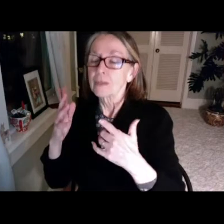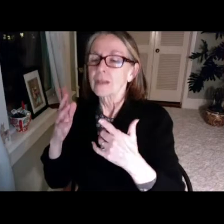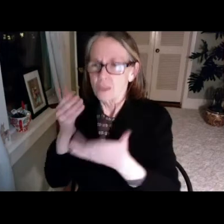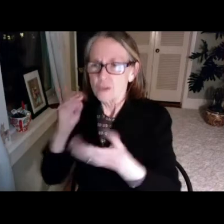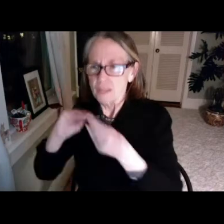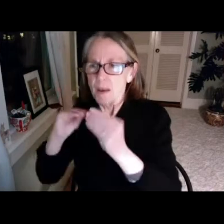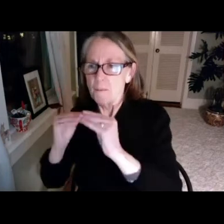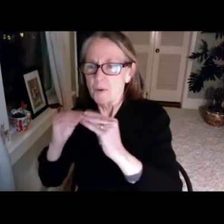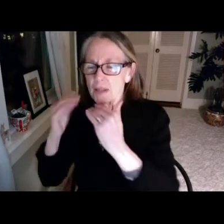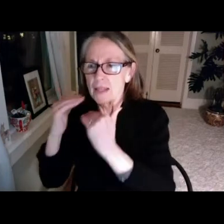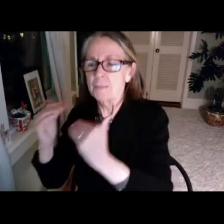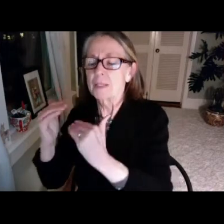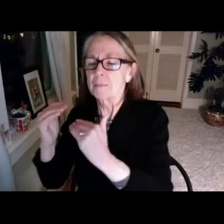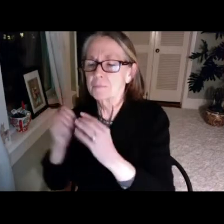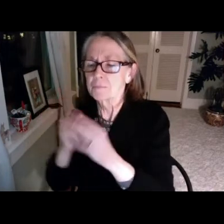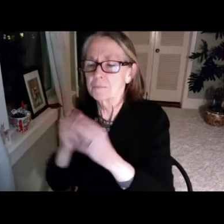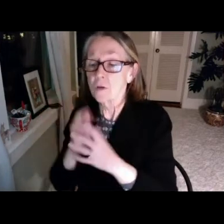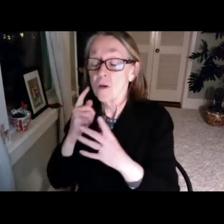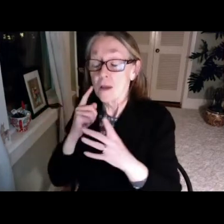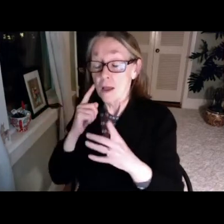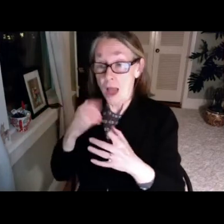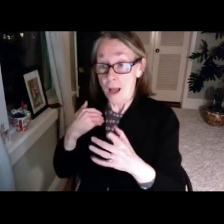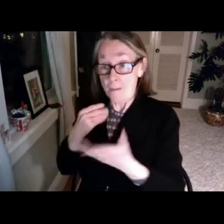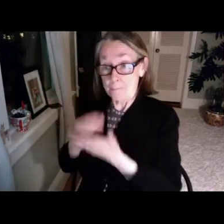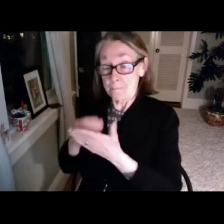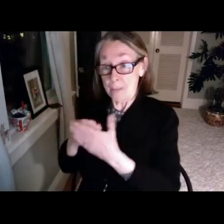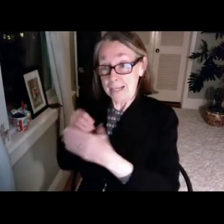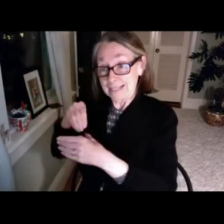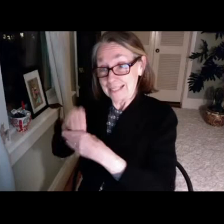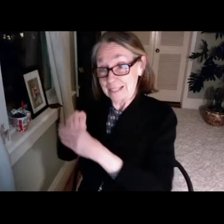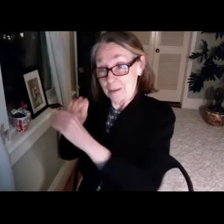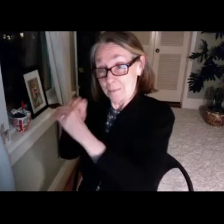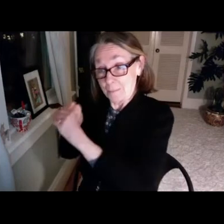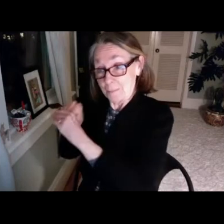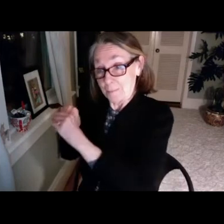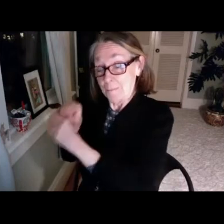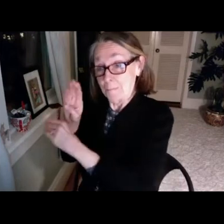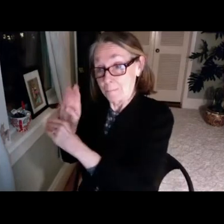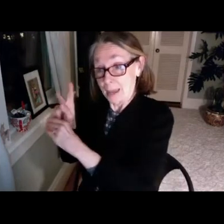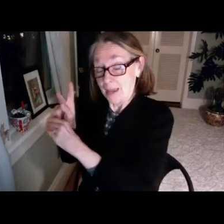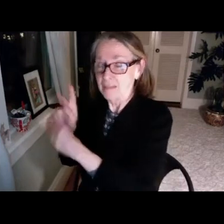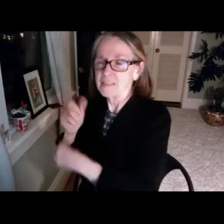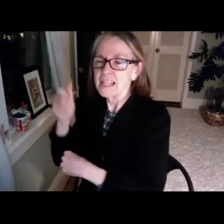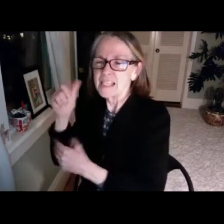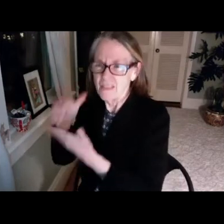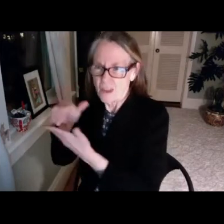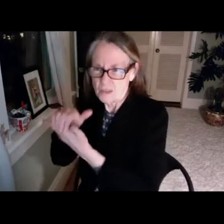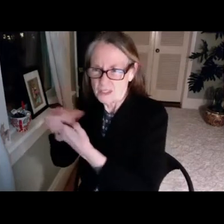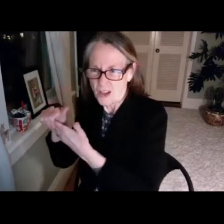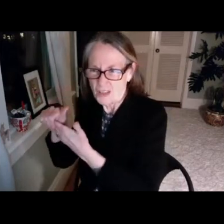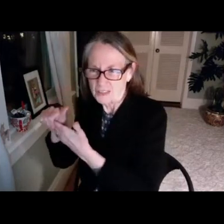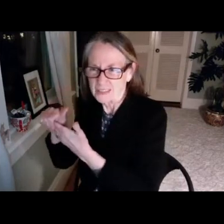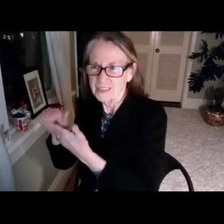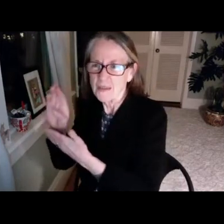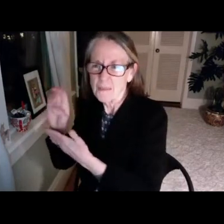which is $10,000 for an individual or $20,000 for a couple. So assets are things like bank